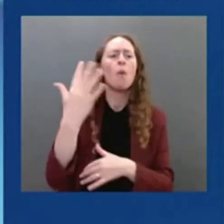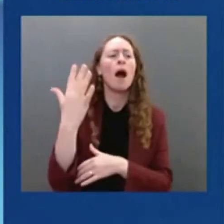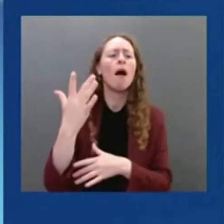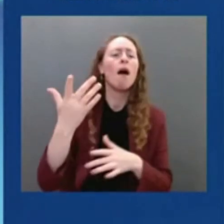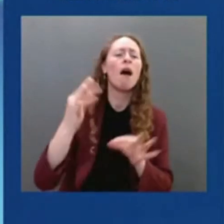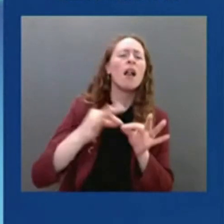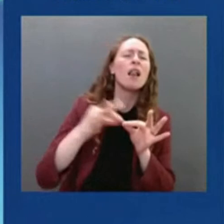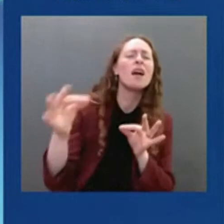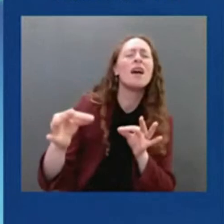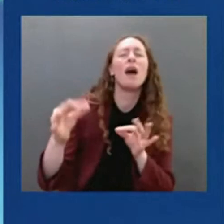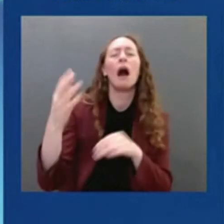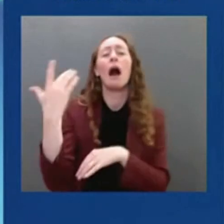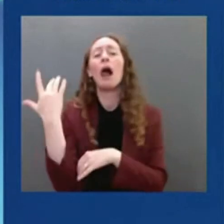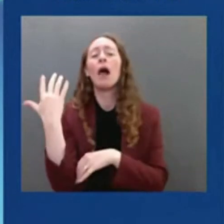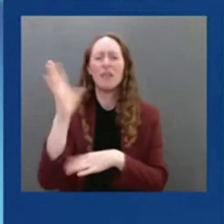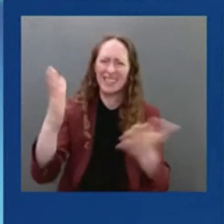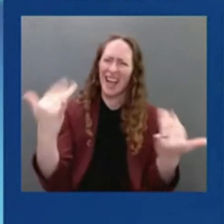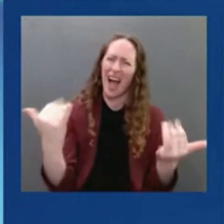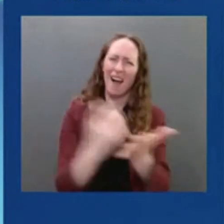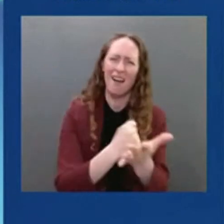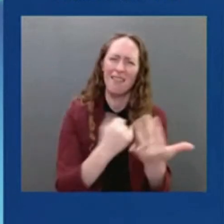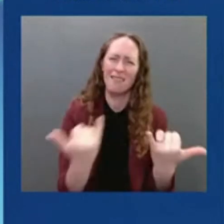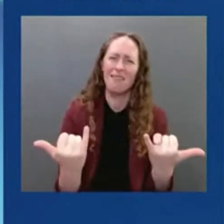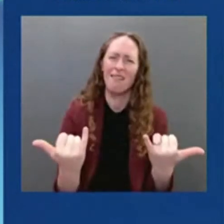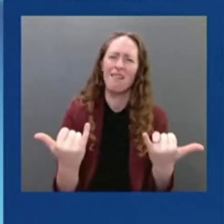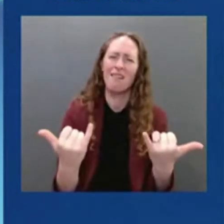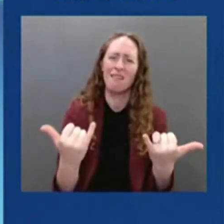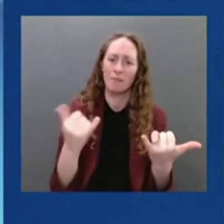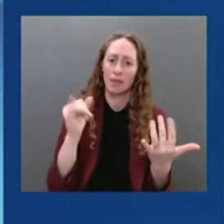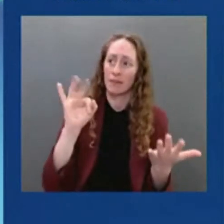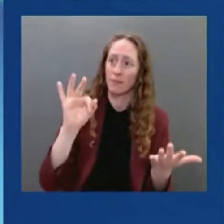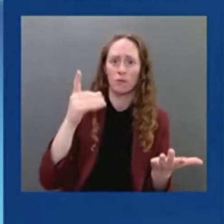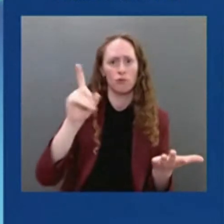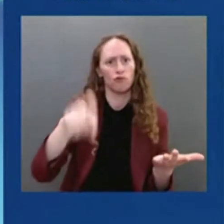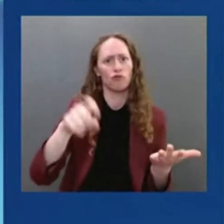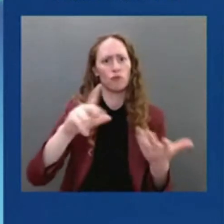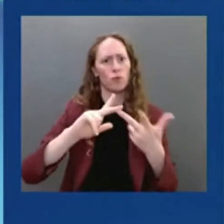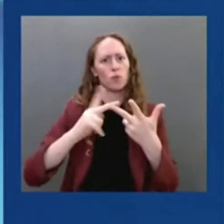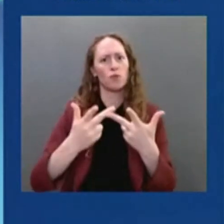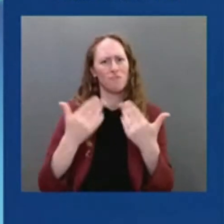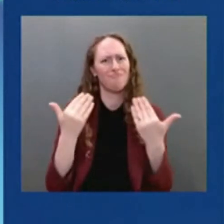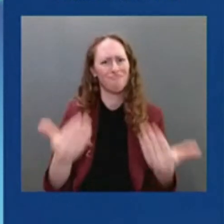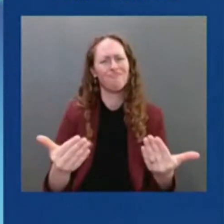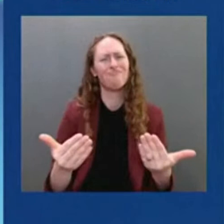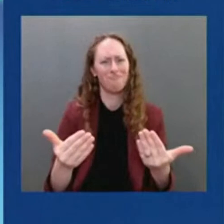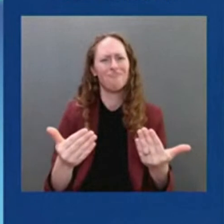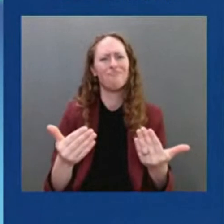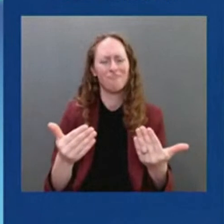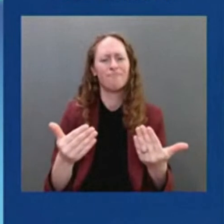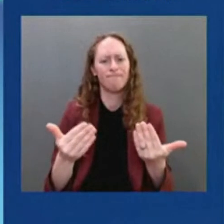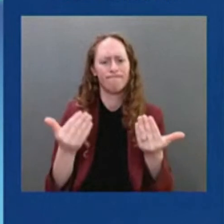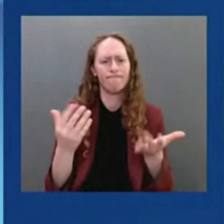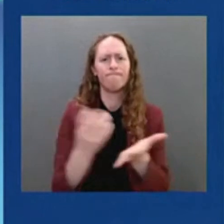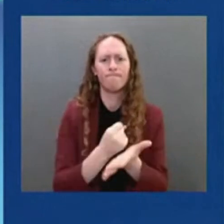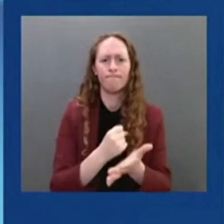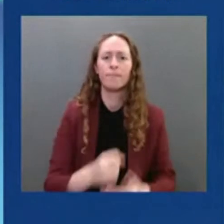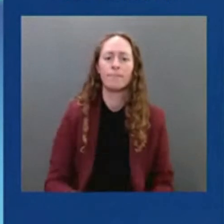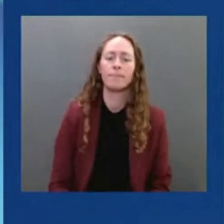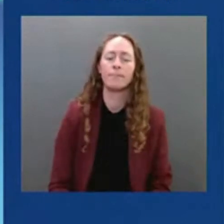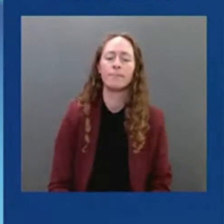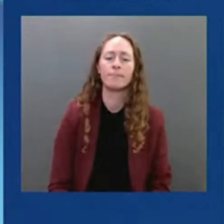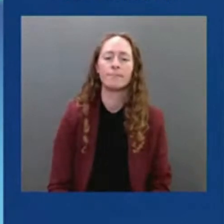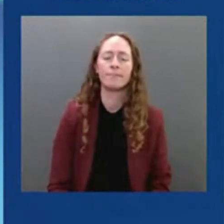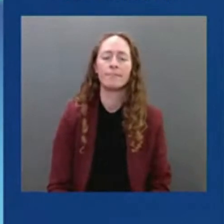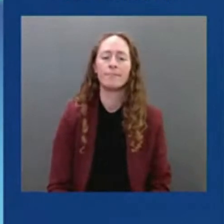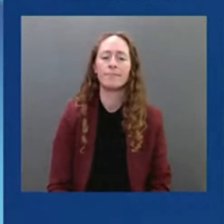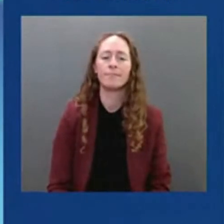vaccinated now will not preclude you from getting a variant-specific vaccine later in this fall or winter. And for people